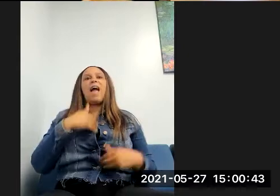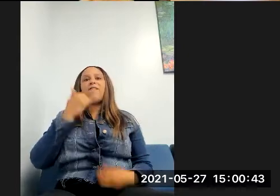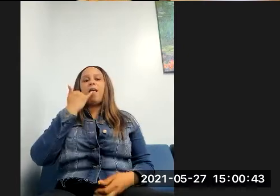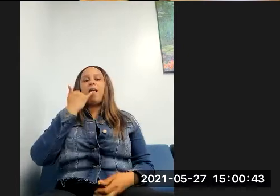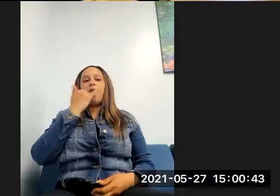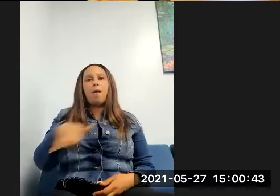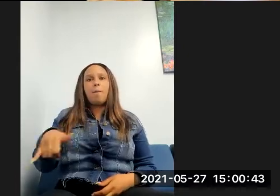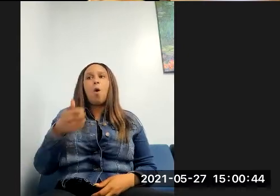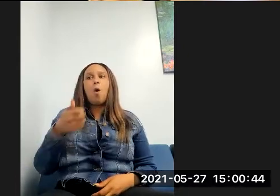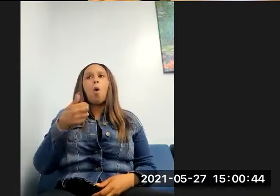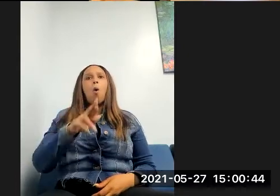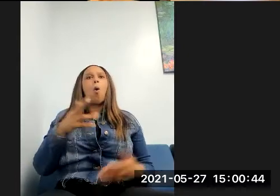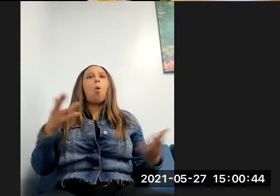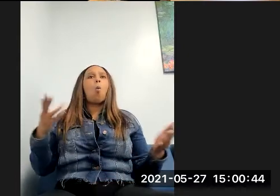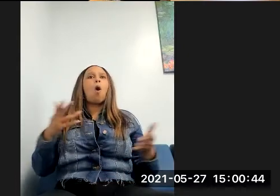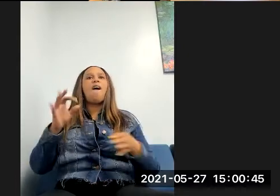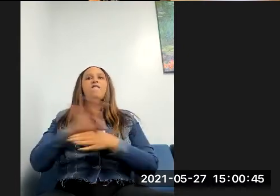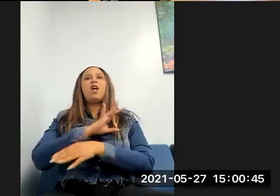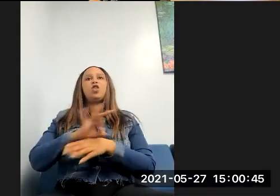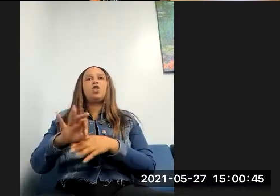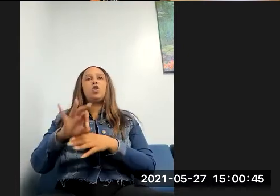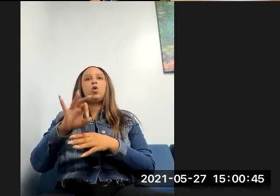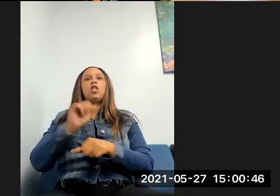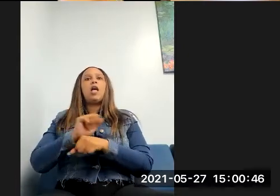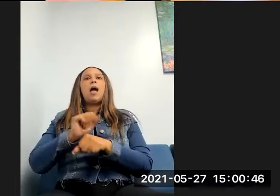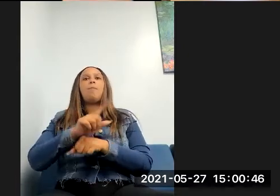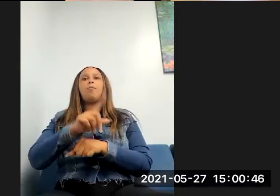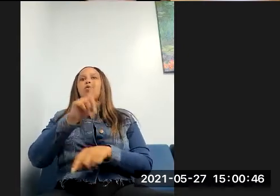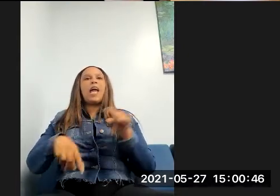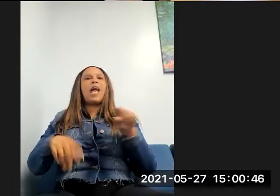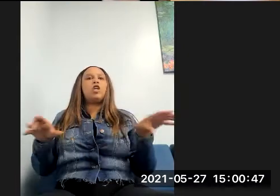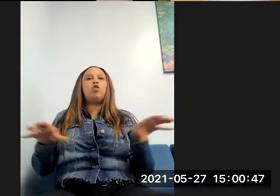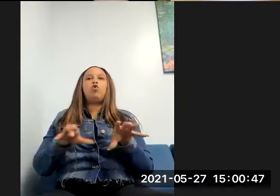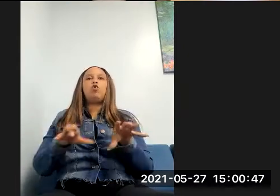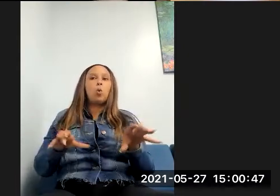what functional tasks are you not able to do